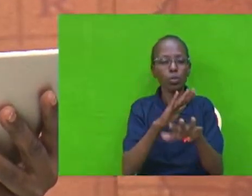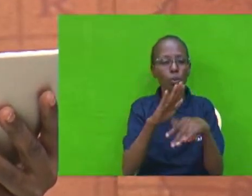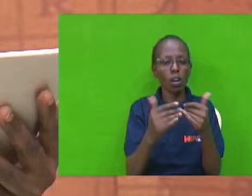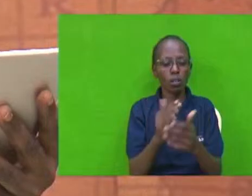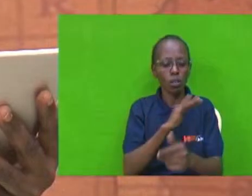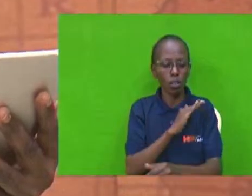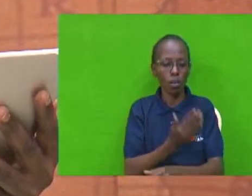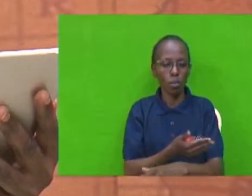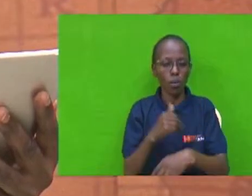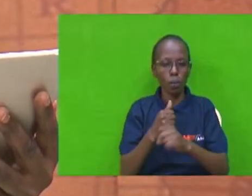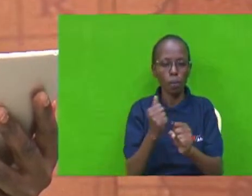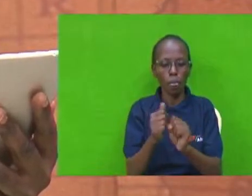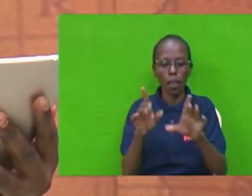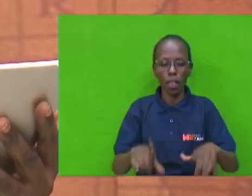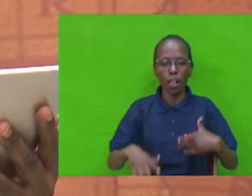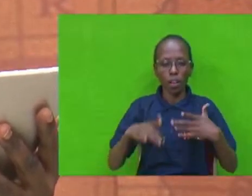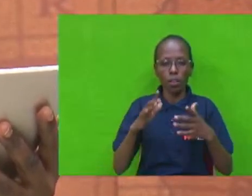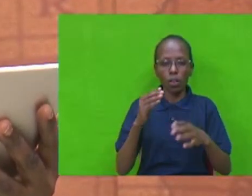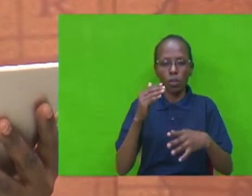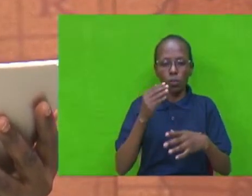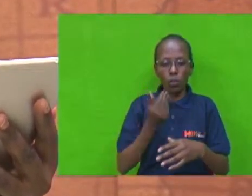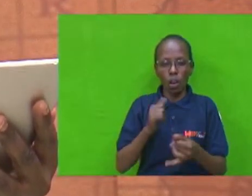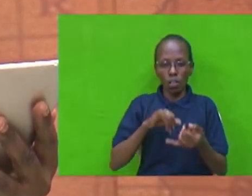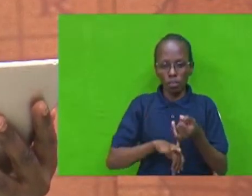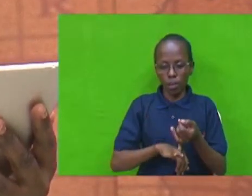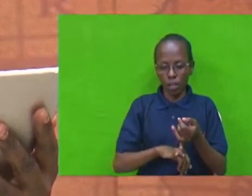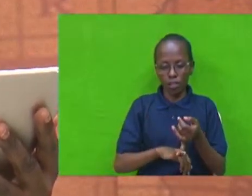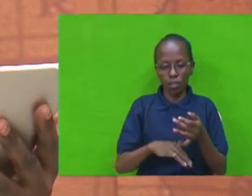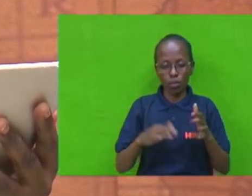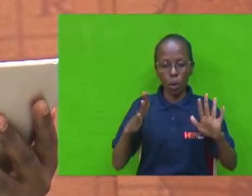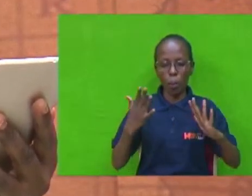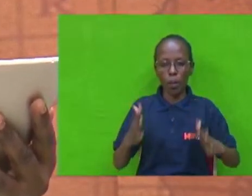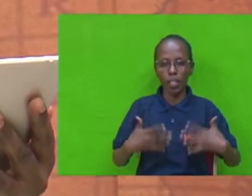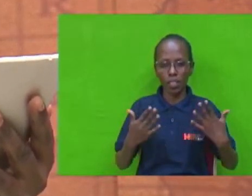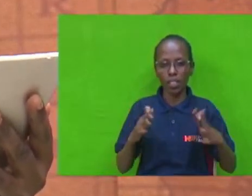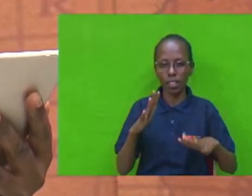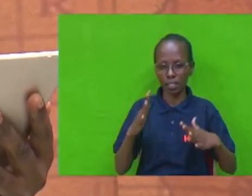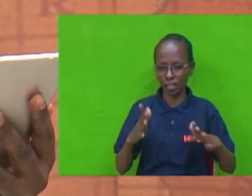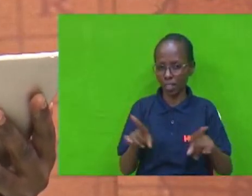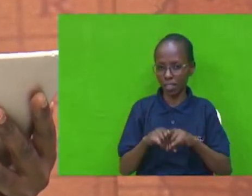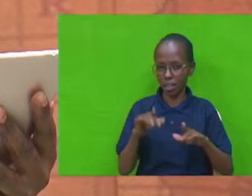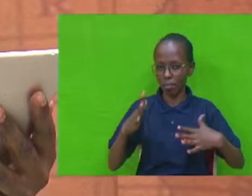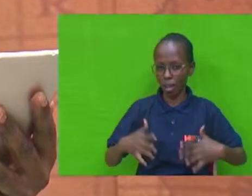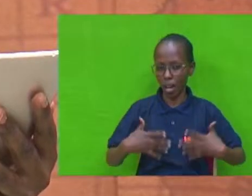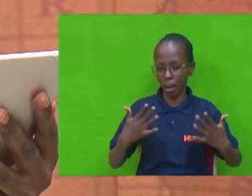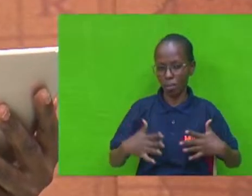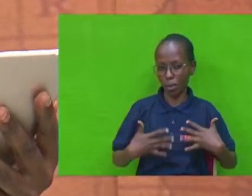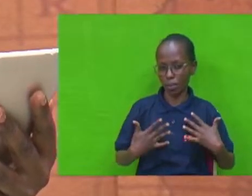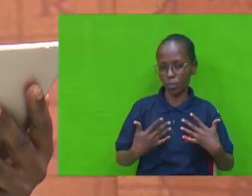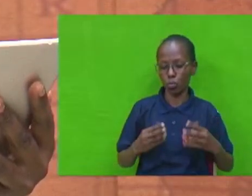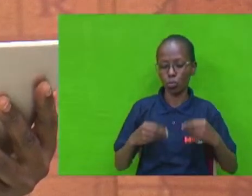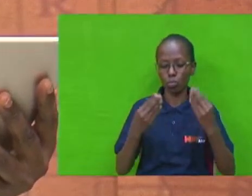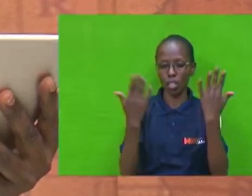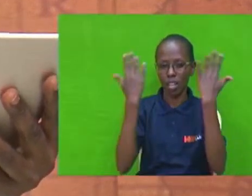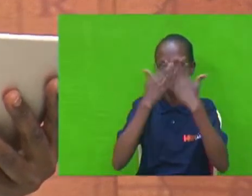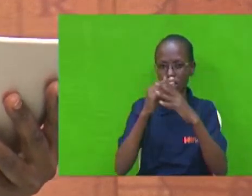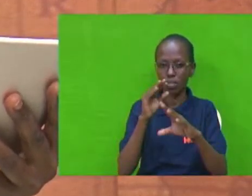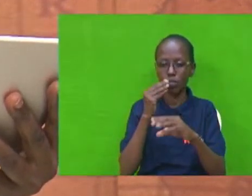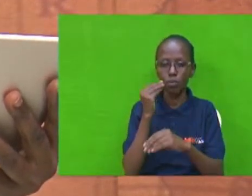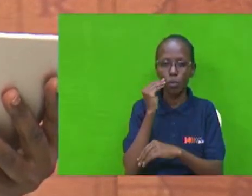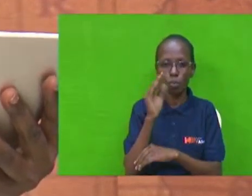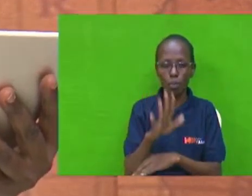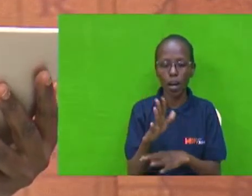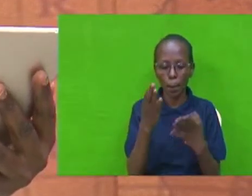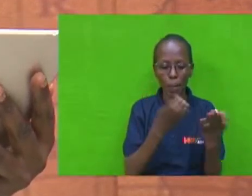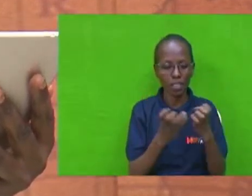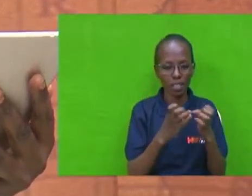make the life of your wife pleasant and happy mm-hmm. do not allow the vexations of your business to bring darkness in your home. Sasa biashara